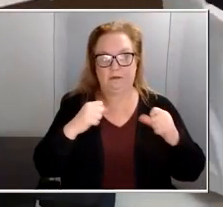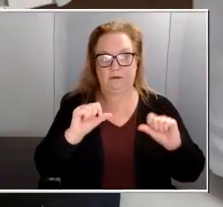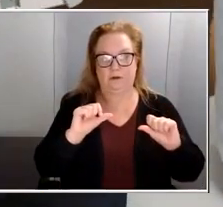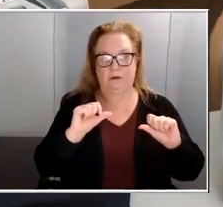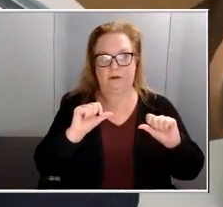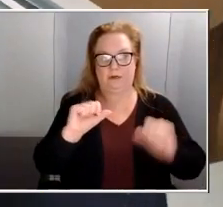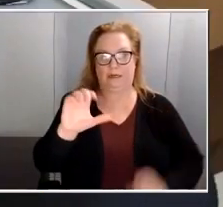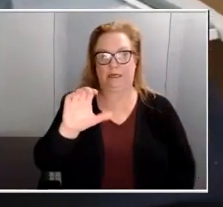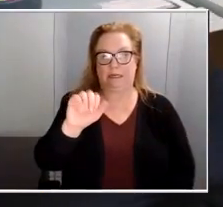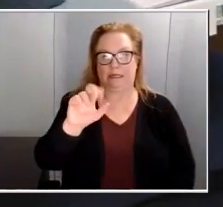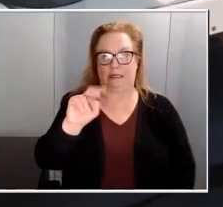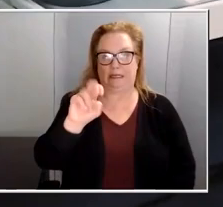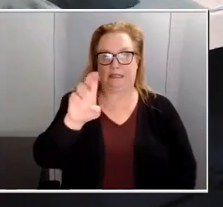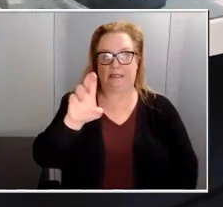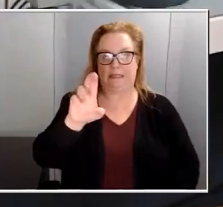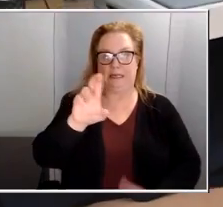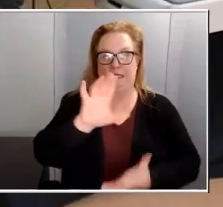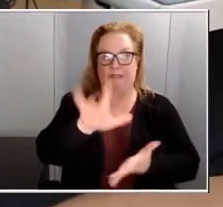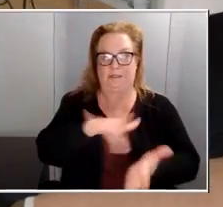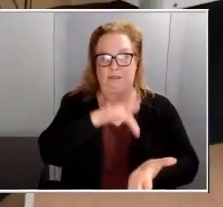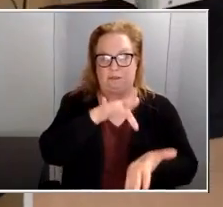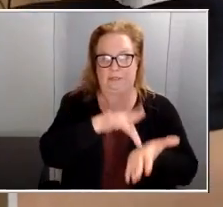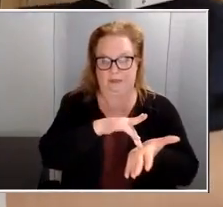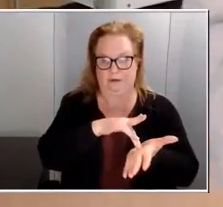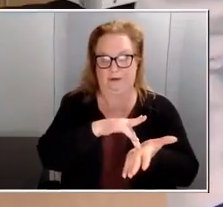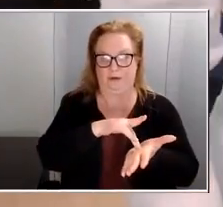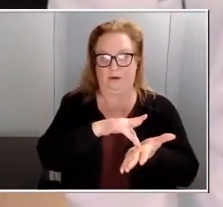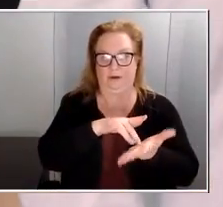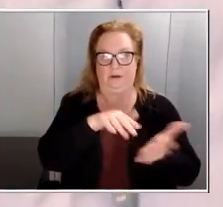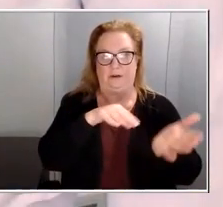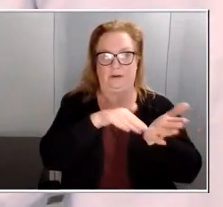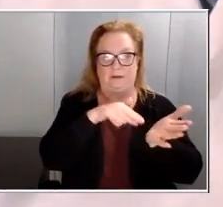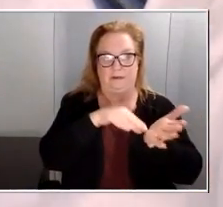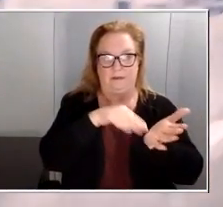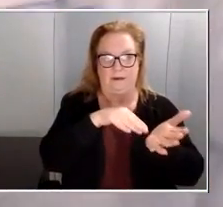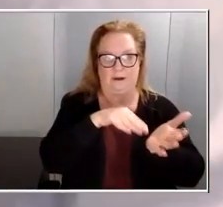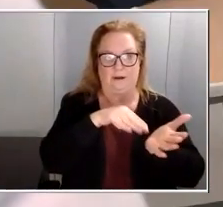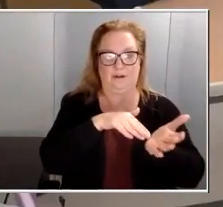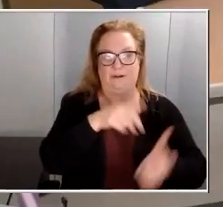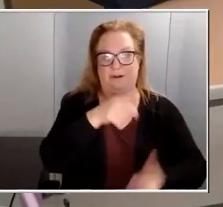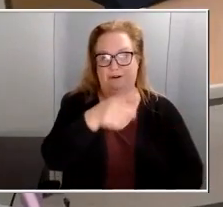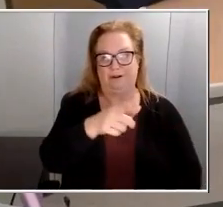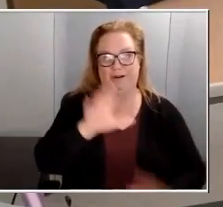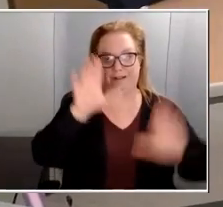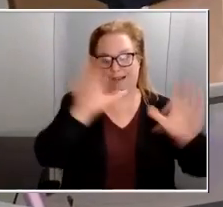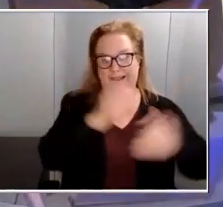cancer center at KU and get with Dr. Abdallah. Love this guy.